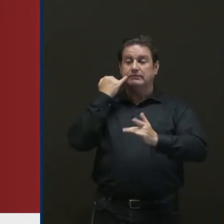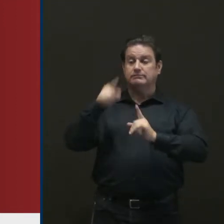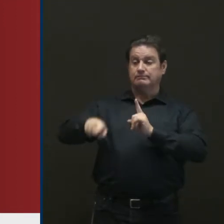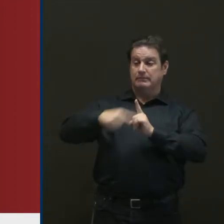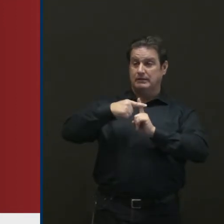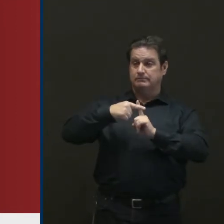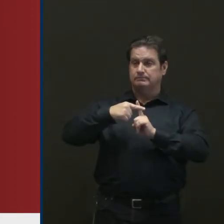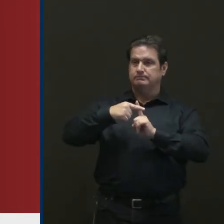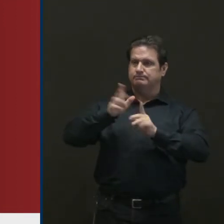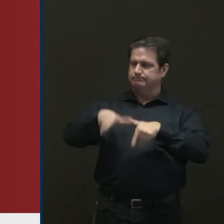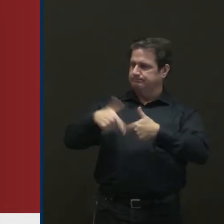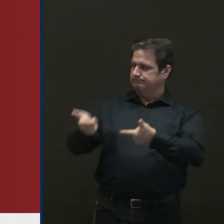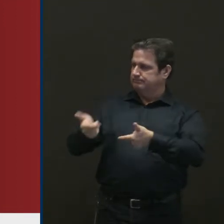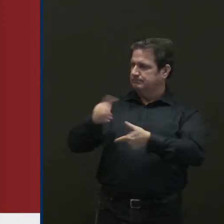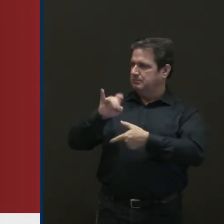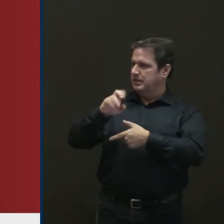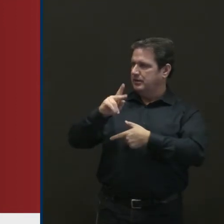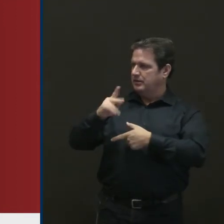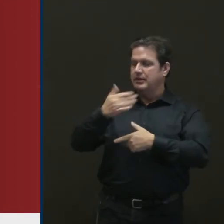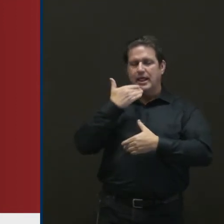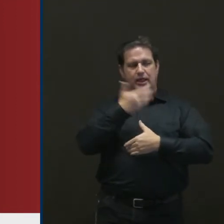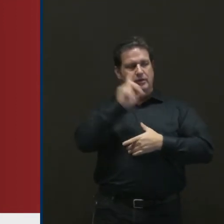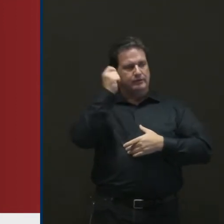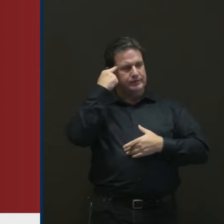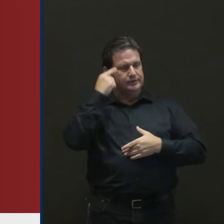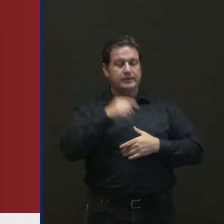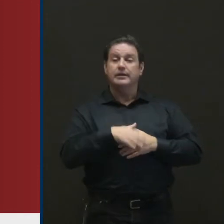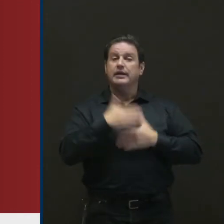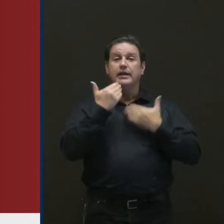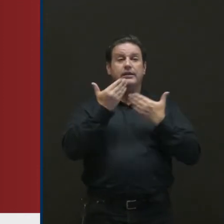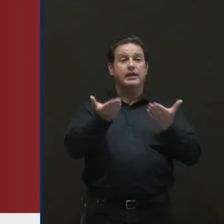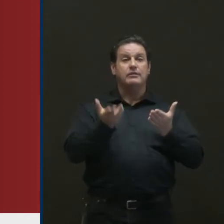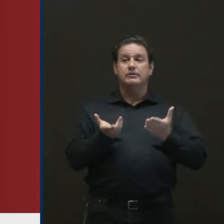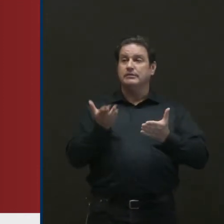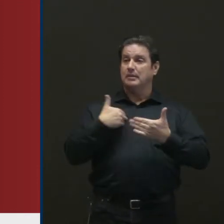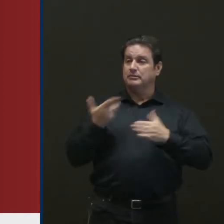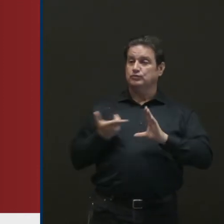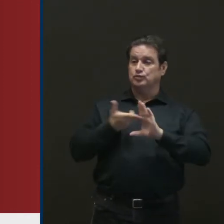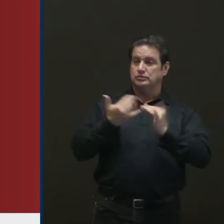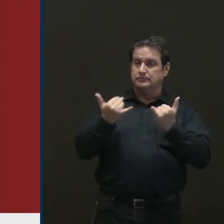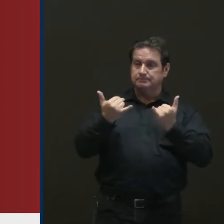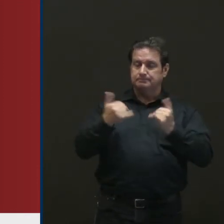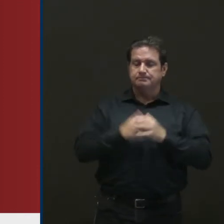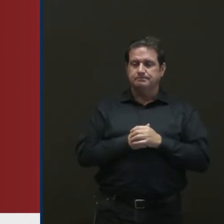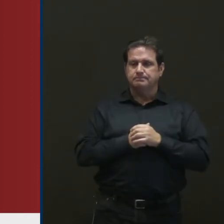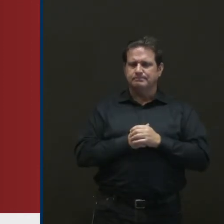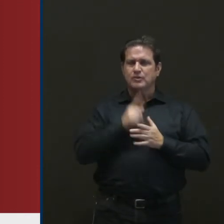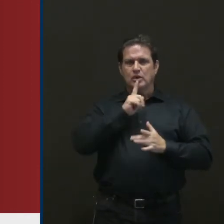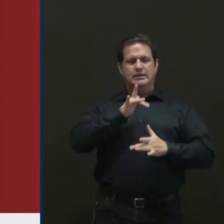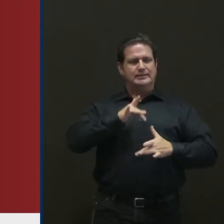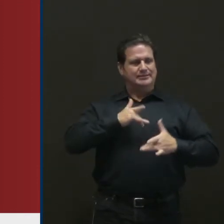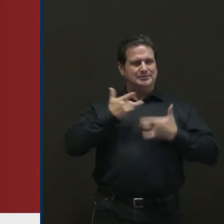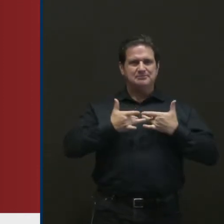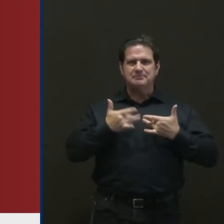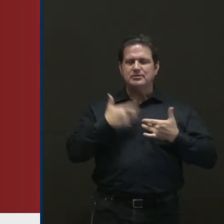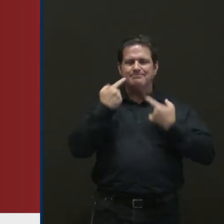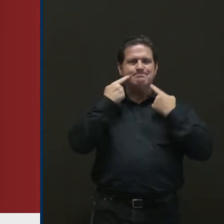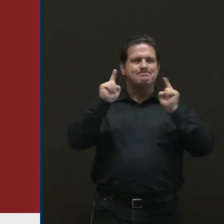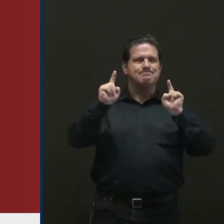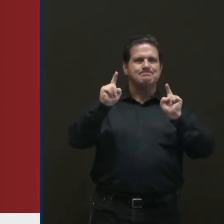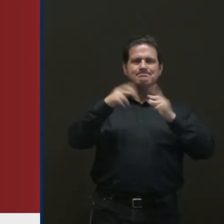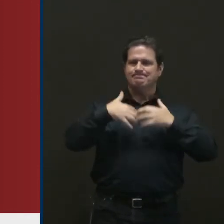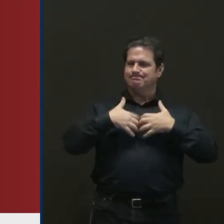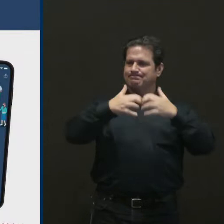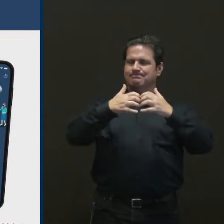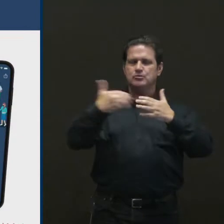COVID-19 positive. Secretary Magarik. Thank you, Governor, and thank you, everyone. Happy to be here with you today. And I'm really excited to announce the launch of an